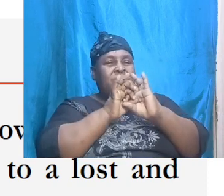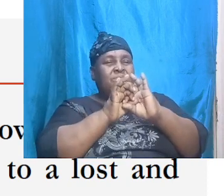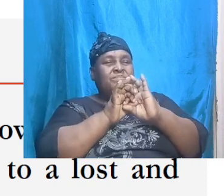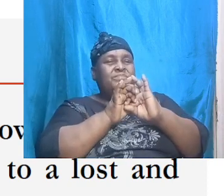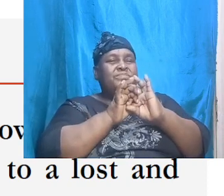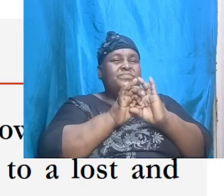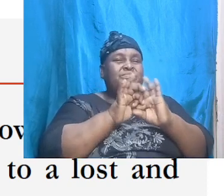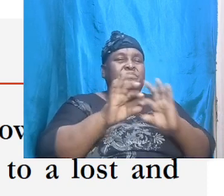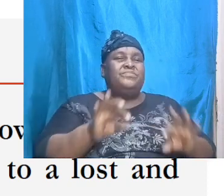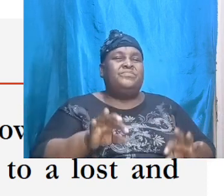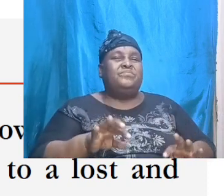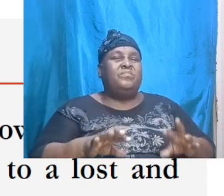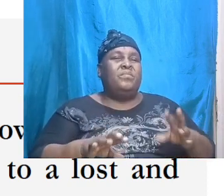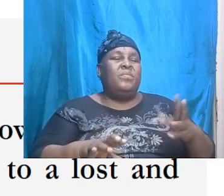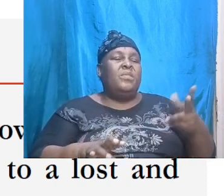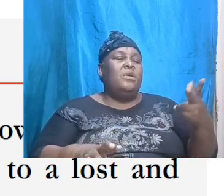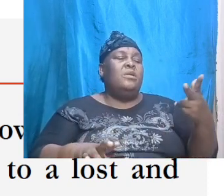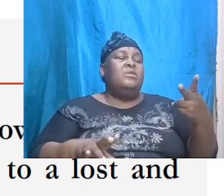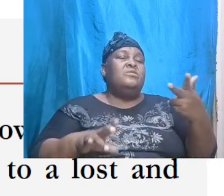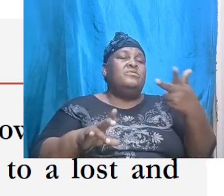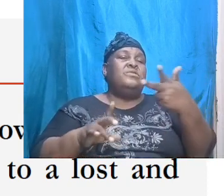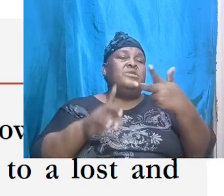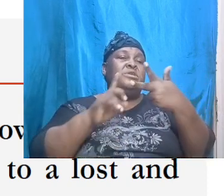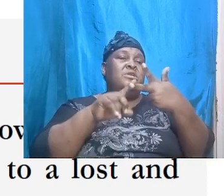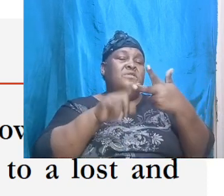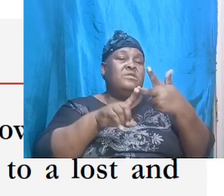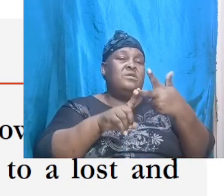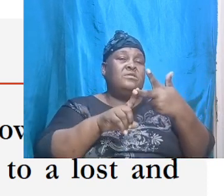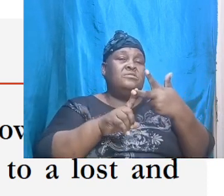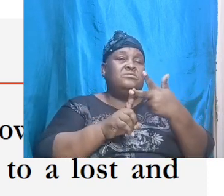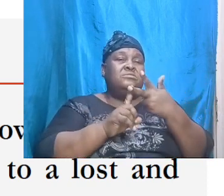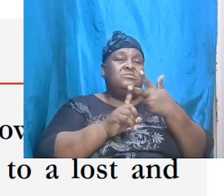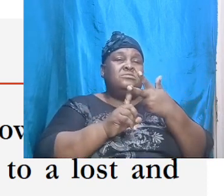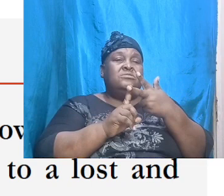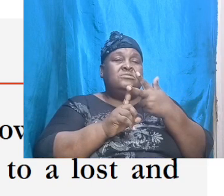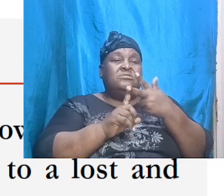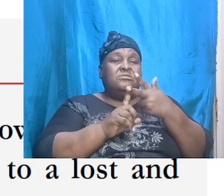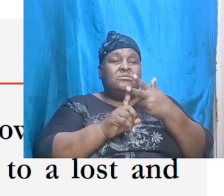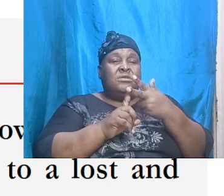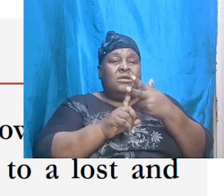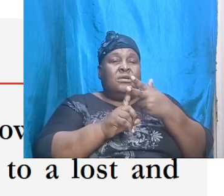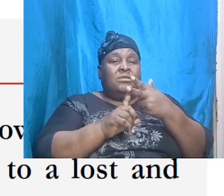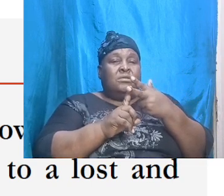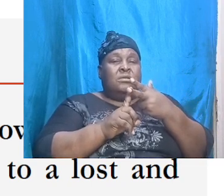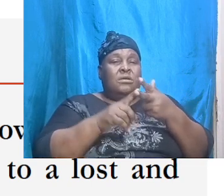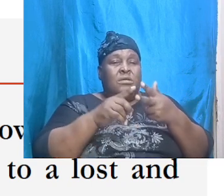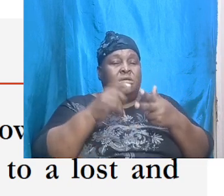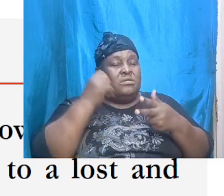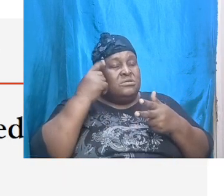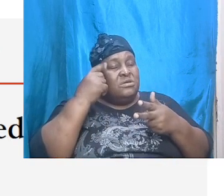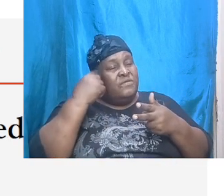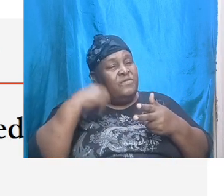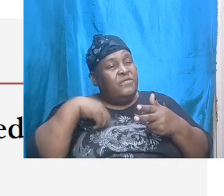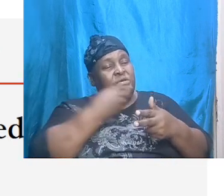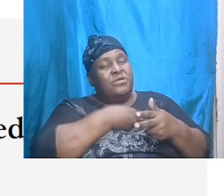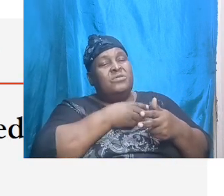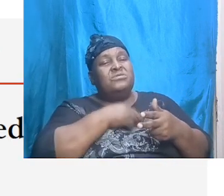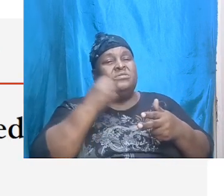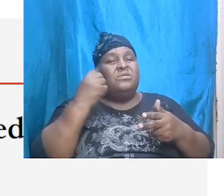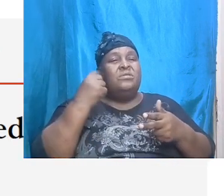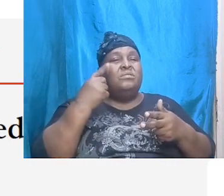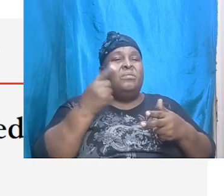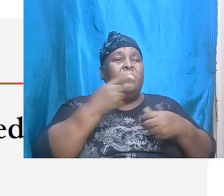those three things, and this is the last slide, that I want us to understand for us to ensure that we